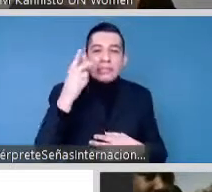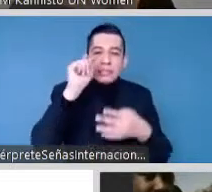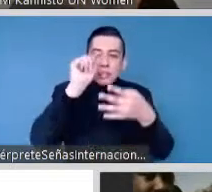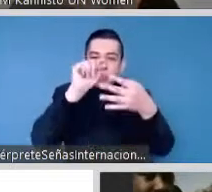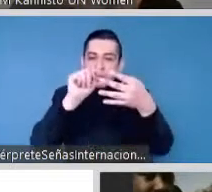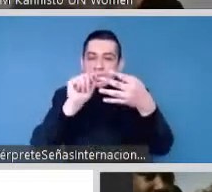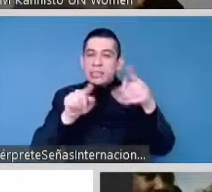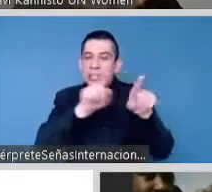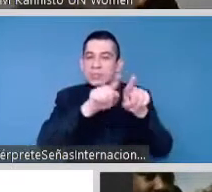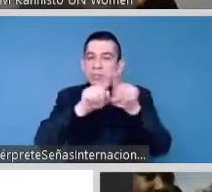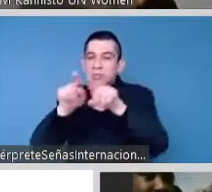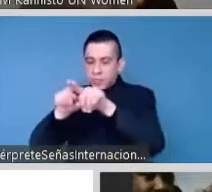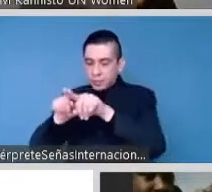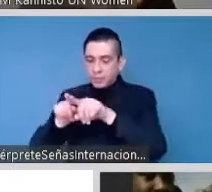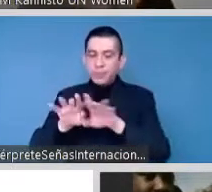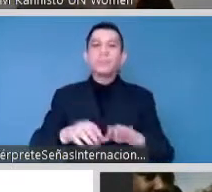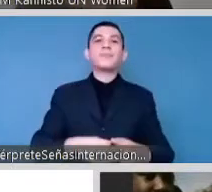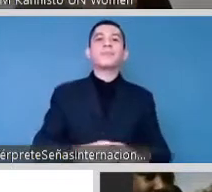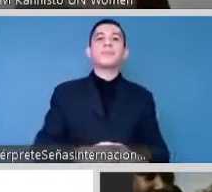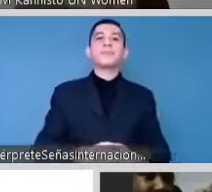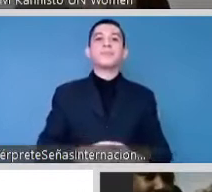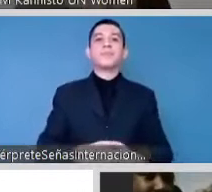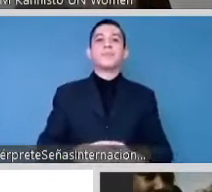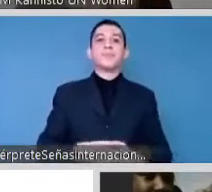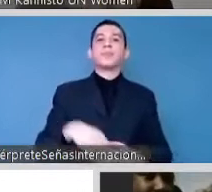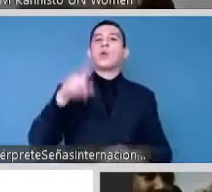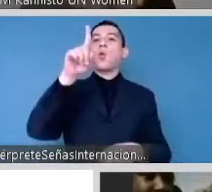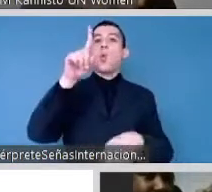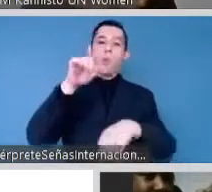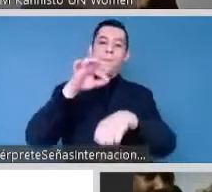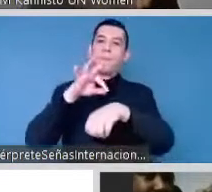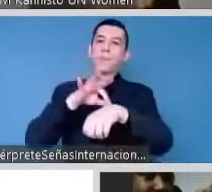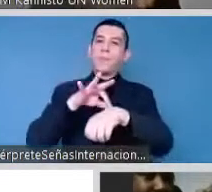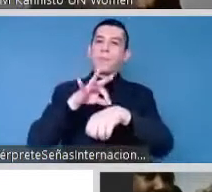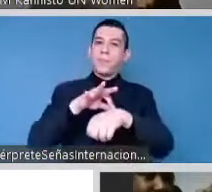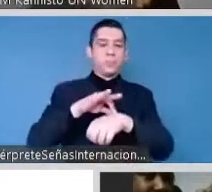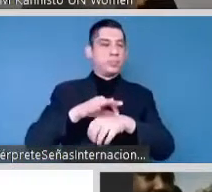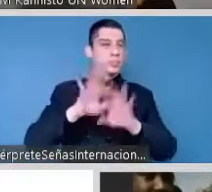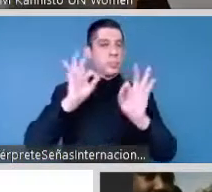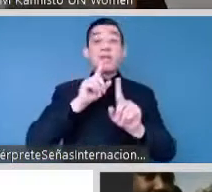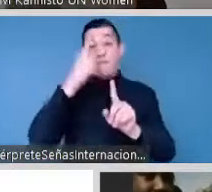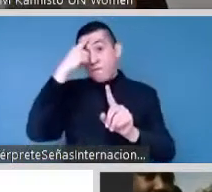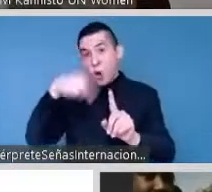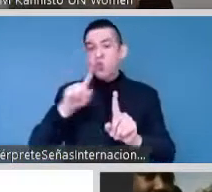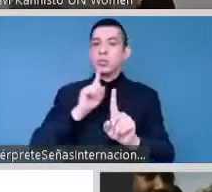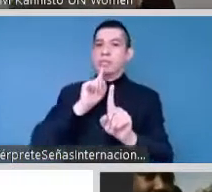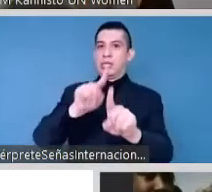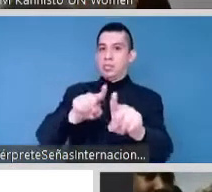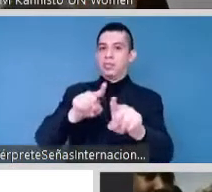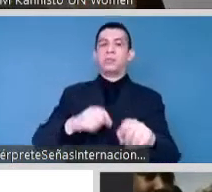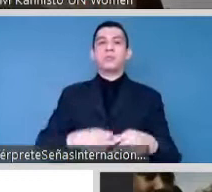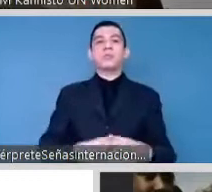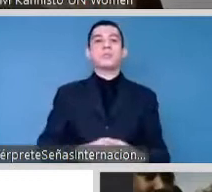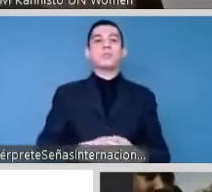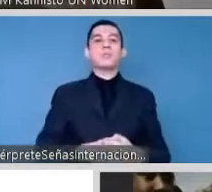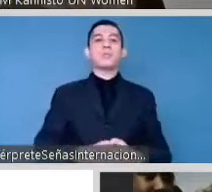to, let's say, 1 minute maximum. Now, in terms of, there's a number of questions in terms of human trafficking,